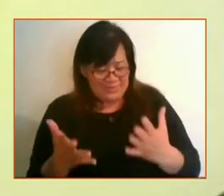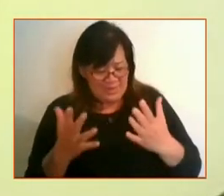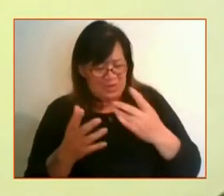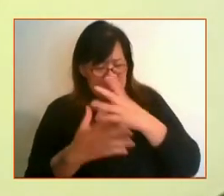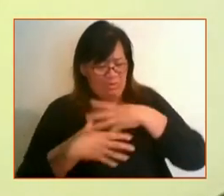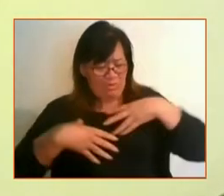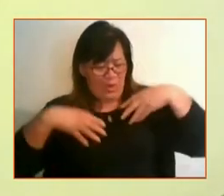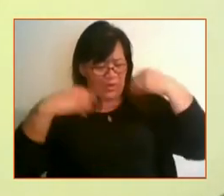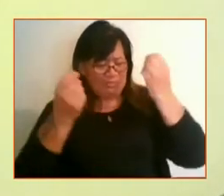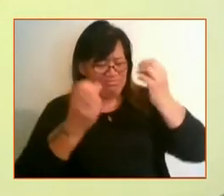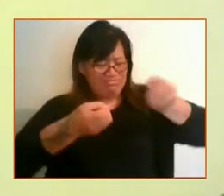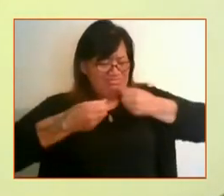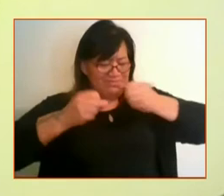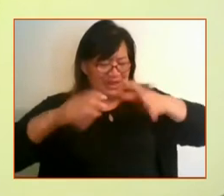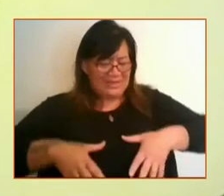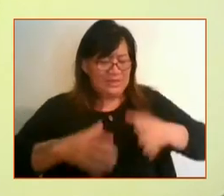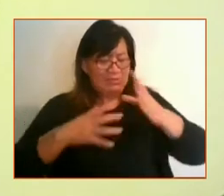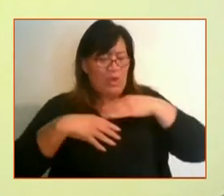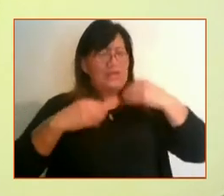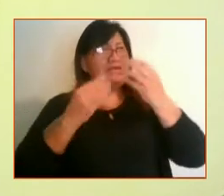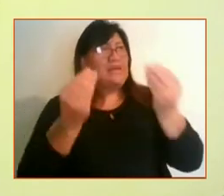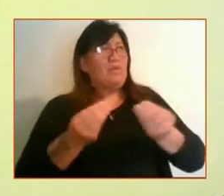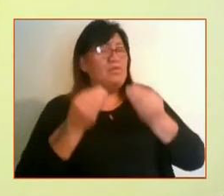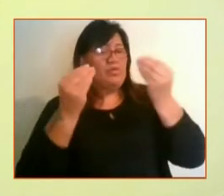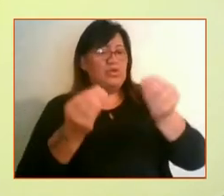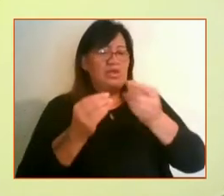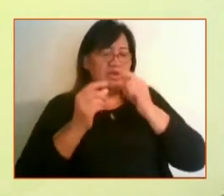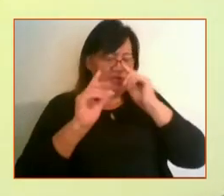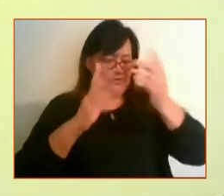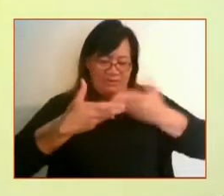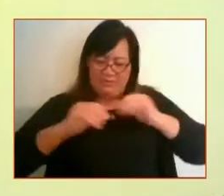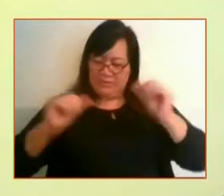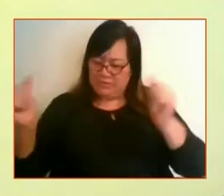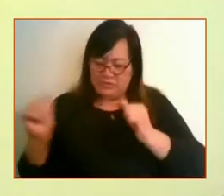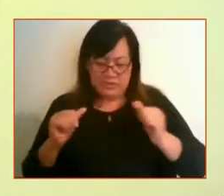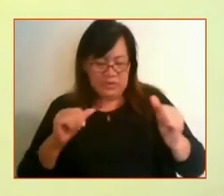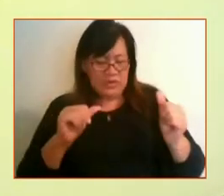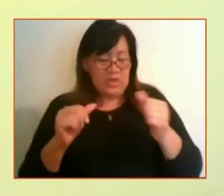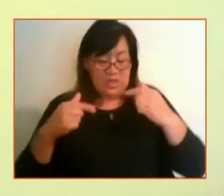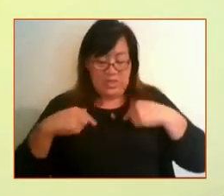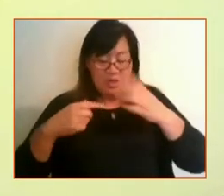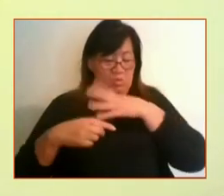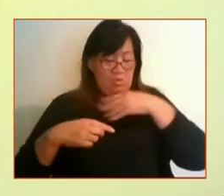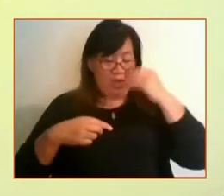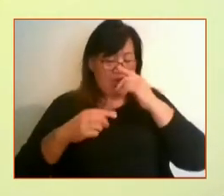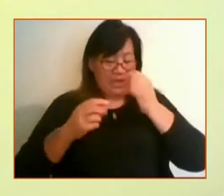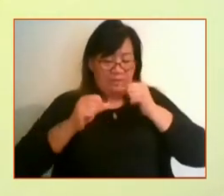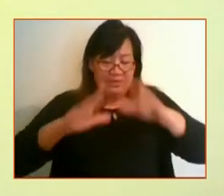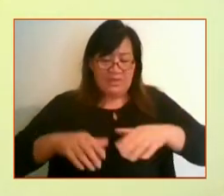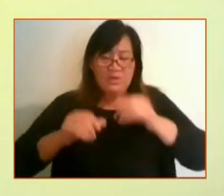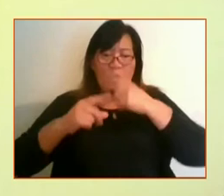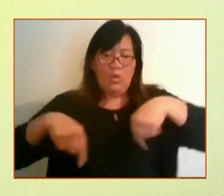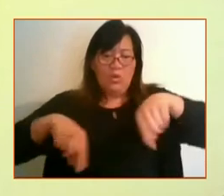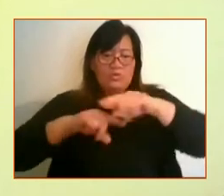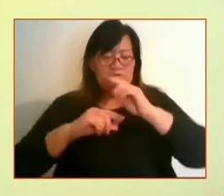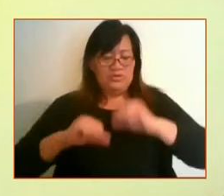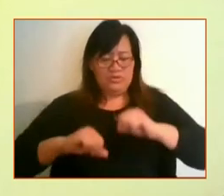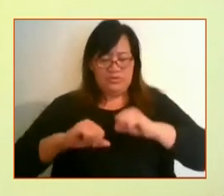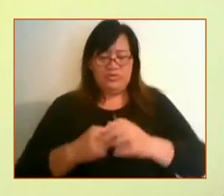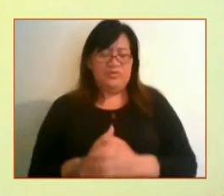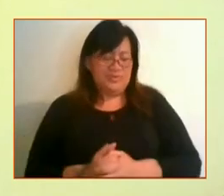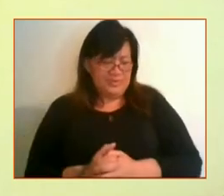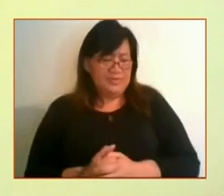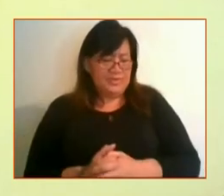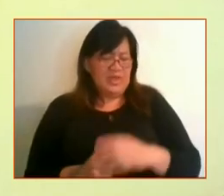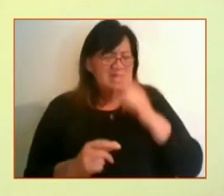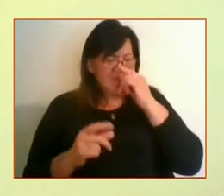mauri roa, te mauri tapu, te mauri ka whakapiki, te mauri ka whakakake. Te mauri o enei tunge, te mauri o tēnei tauira. Te mauri ki runga, te